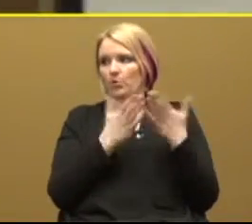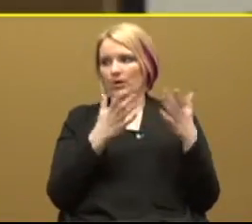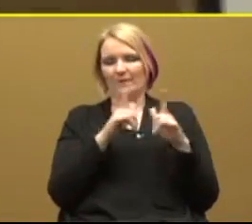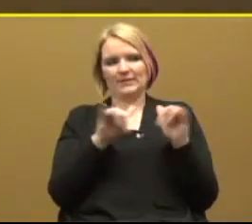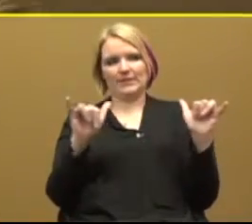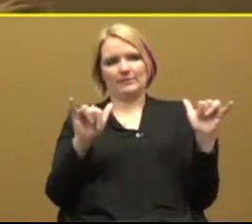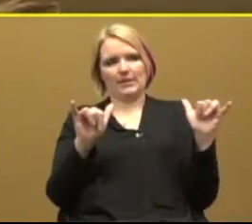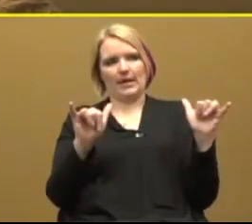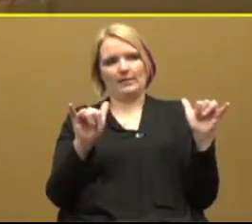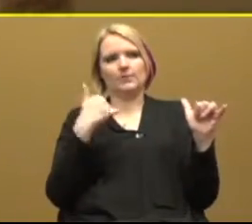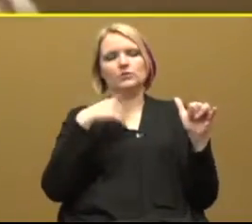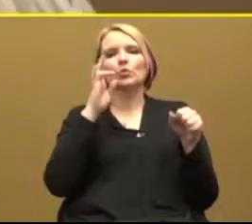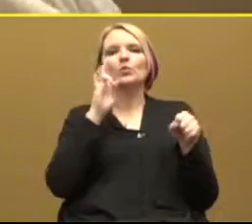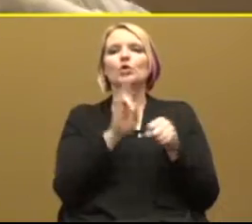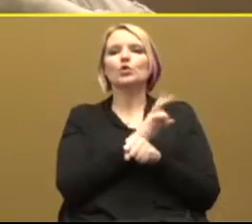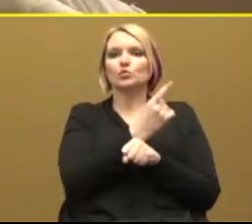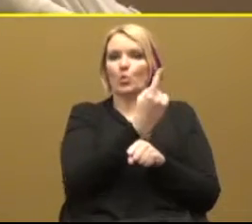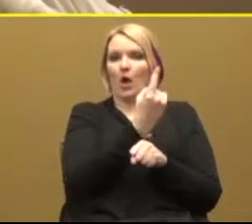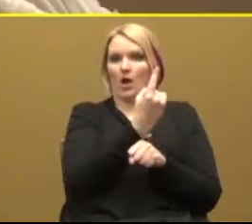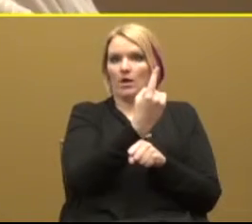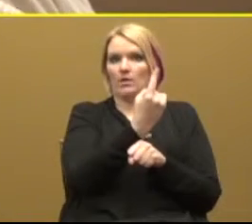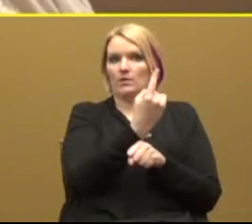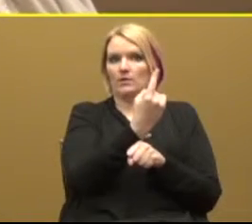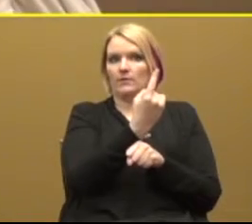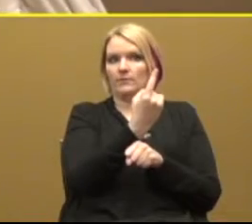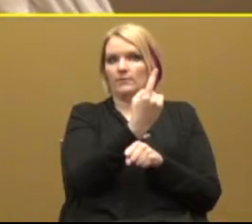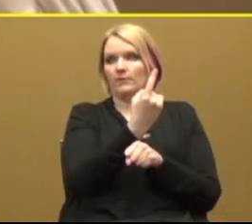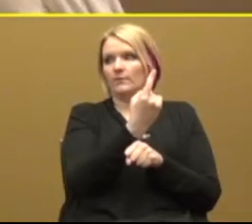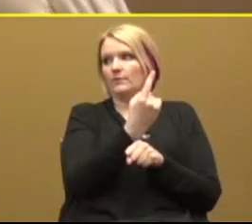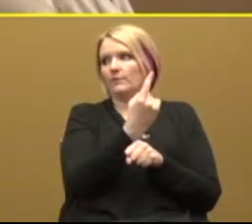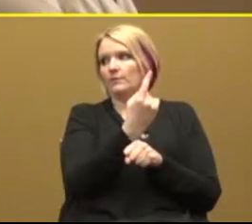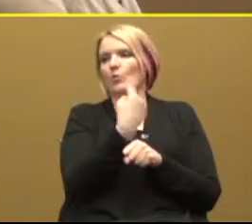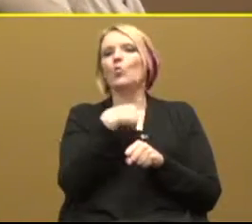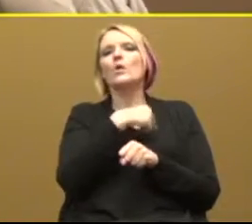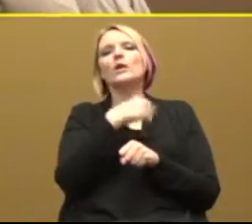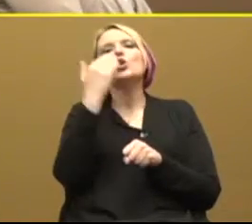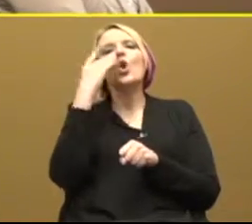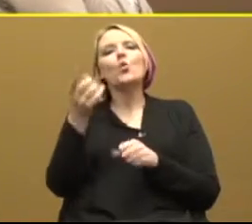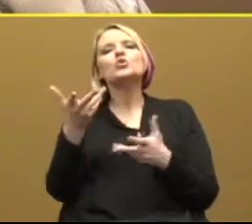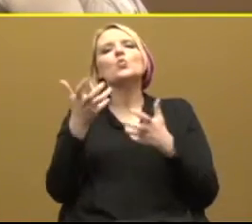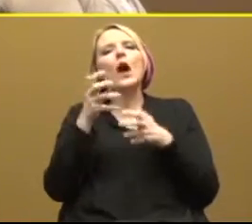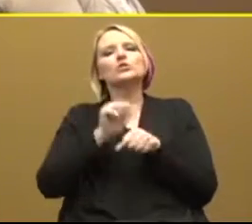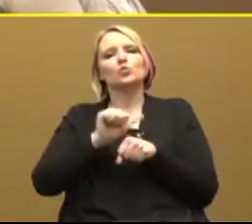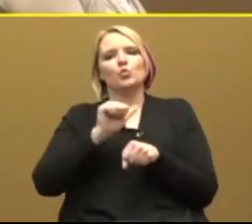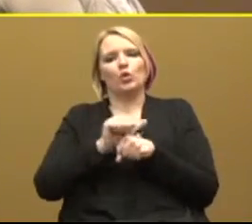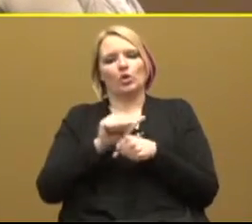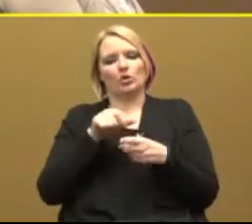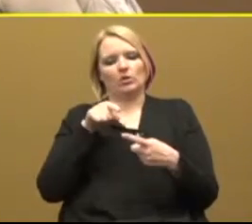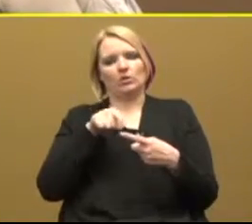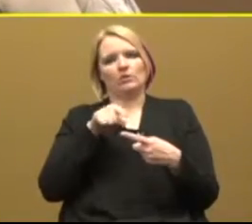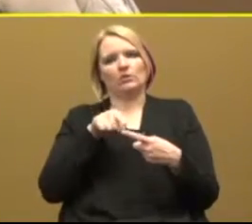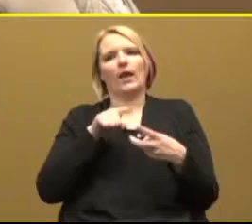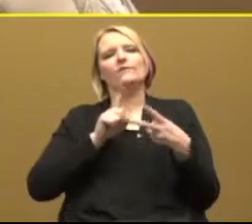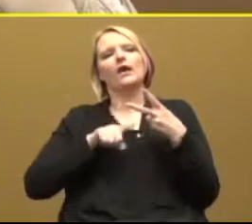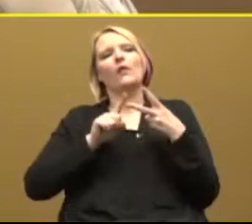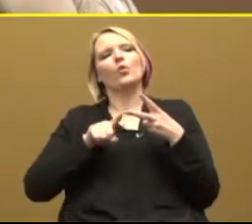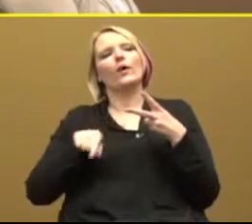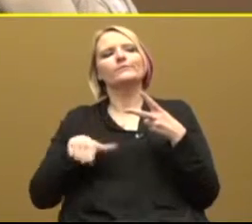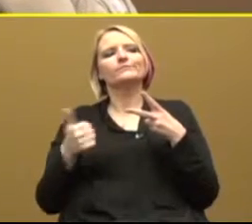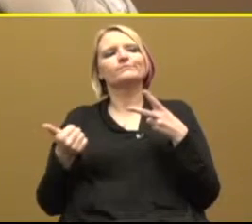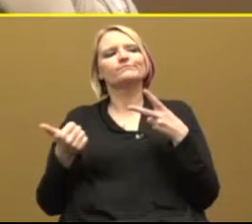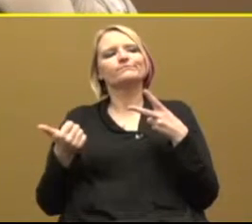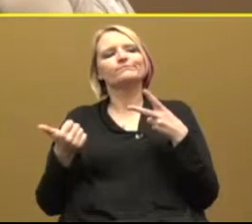time. We're using one, basically, that we know she wants to work for, and one that